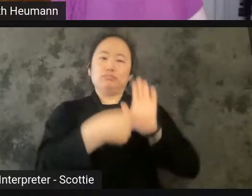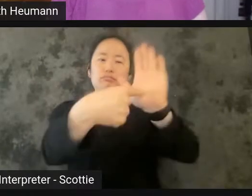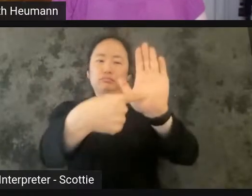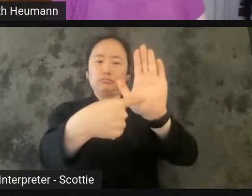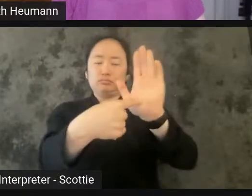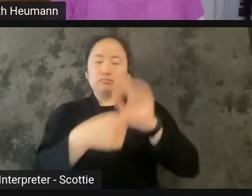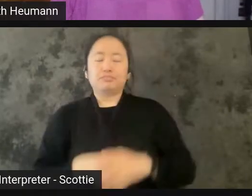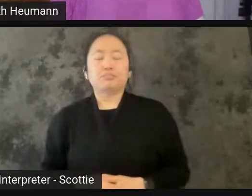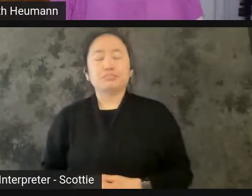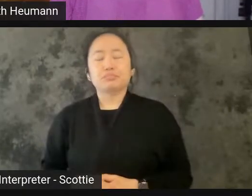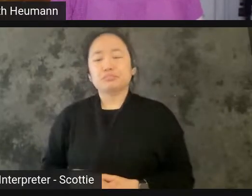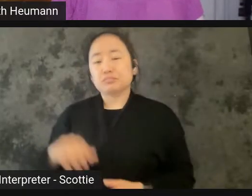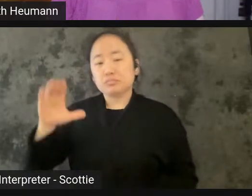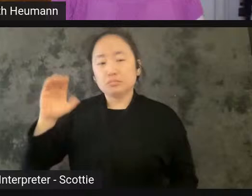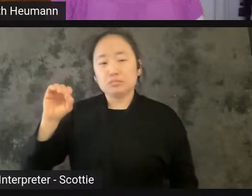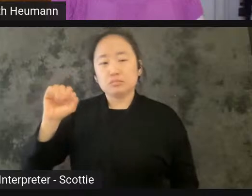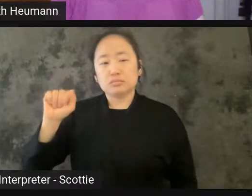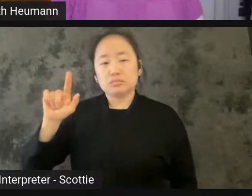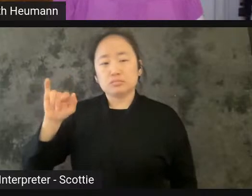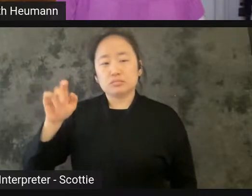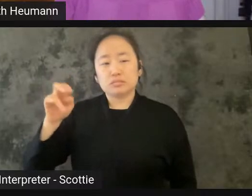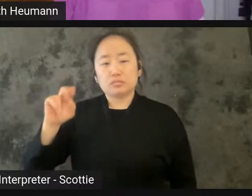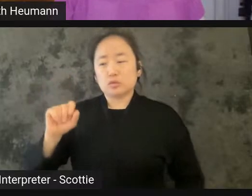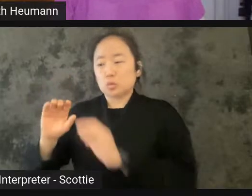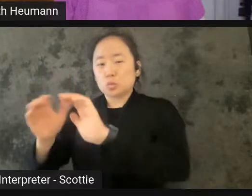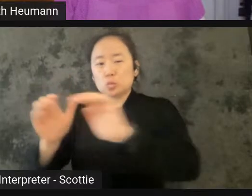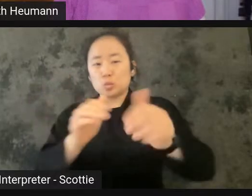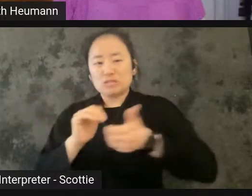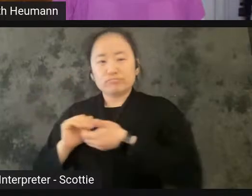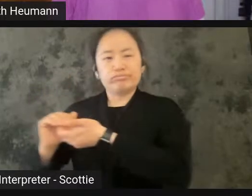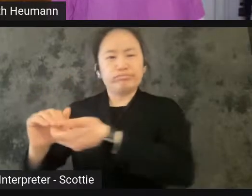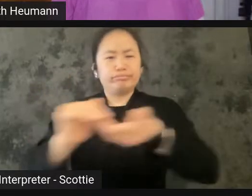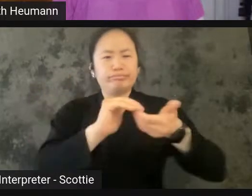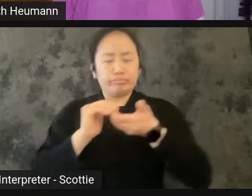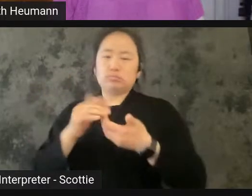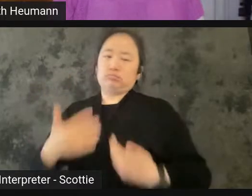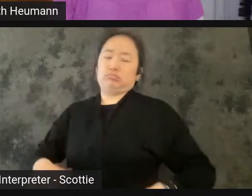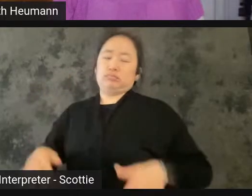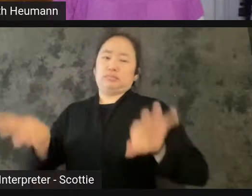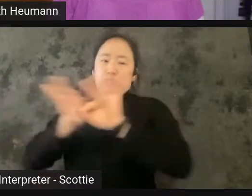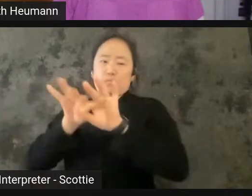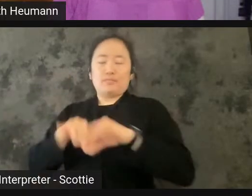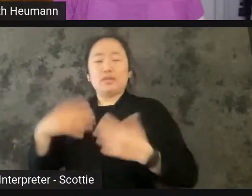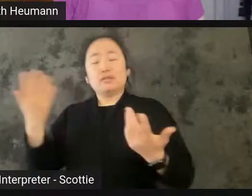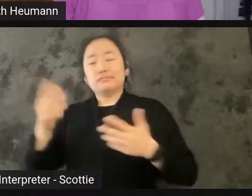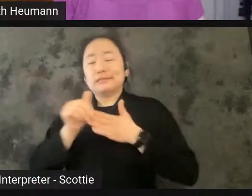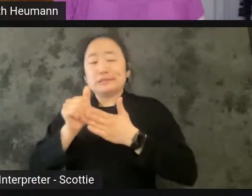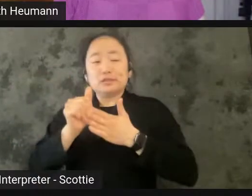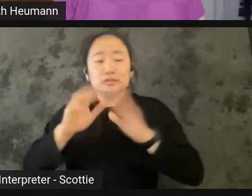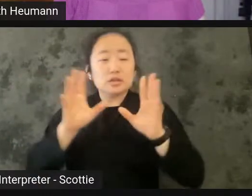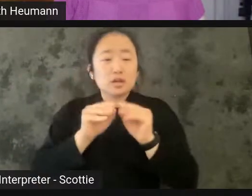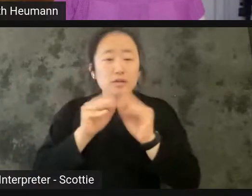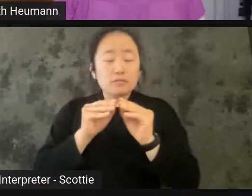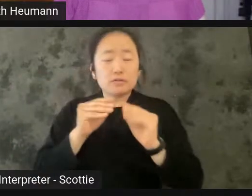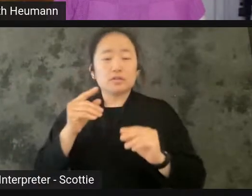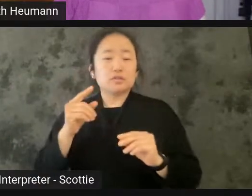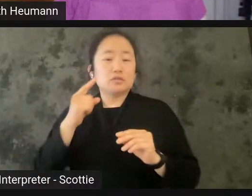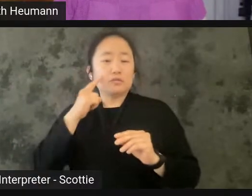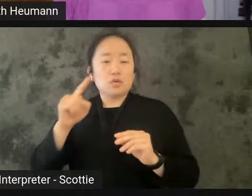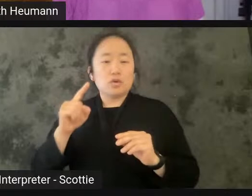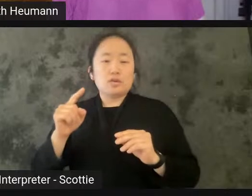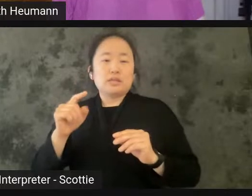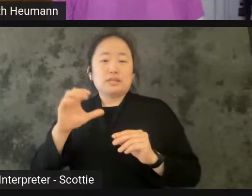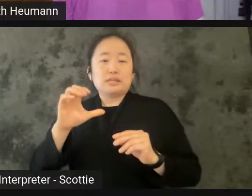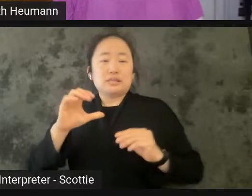very important. Coalitions like the Leadership Conference on Civil and Human Rights, which over the last 30, 40 years